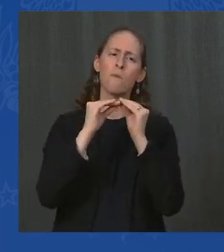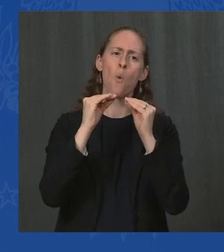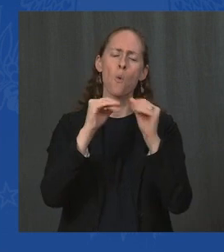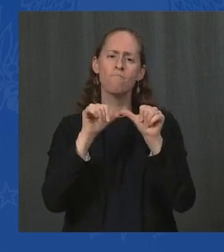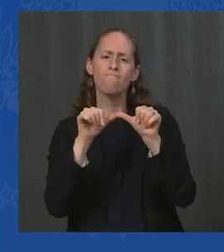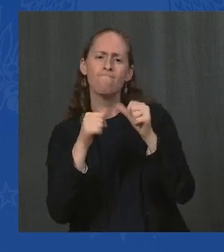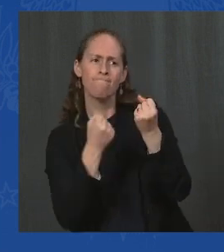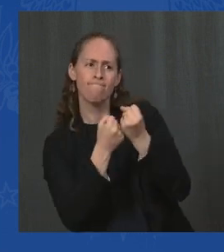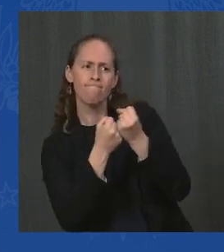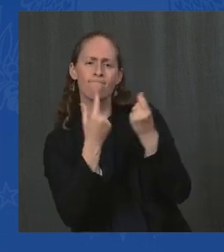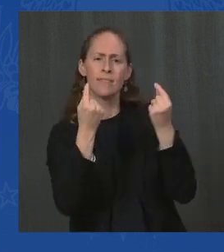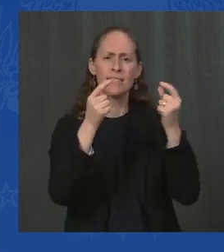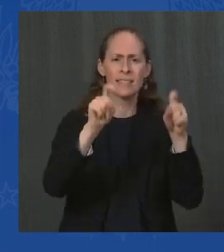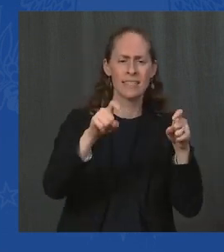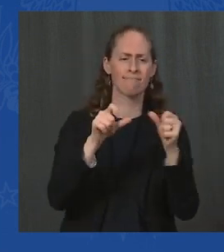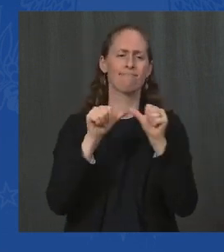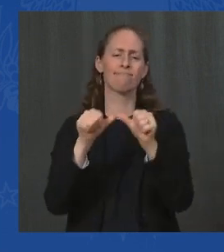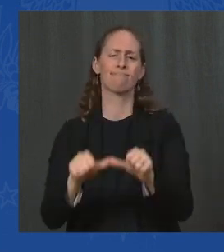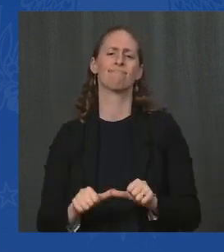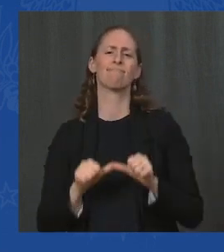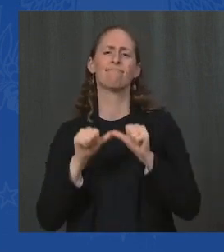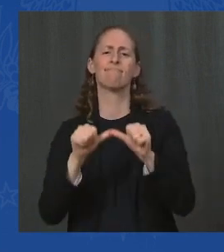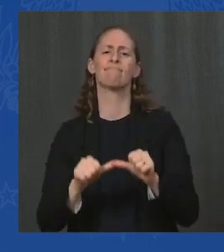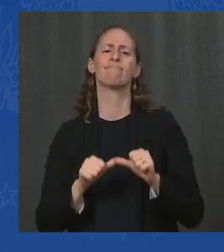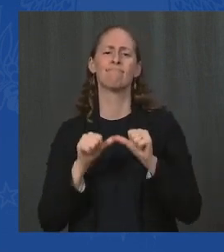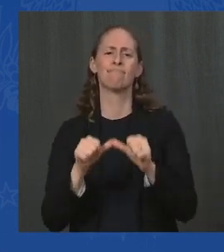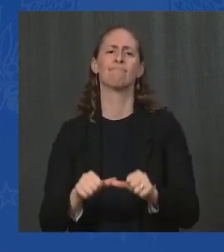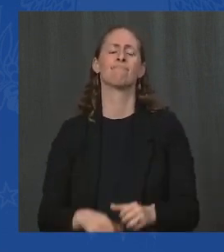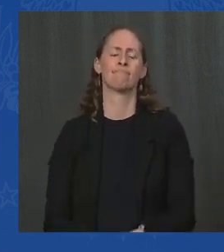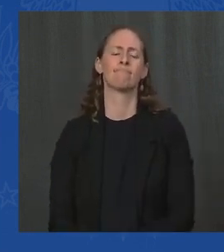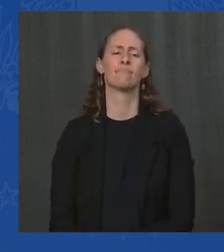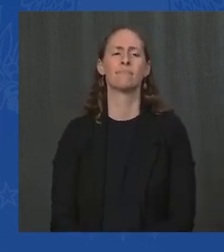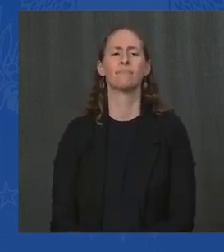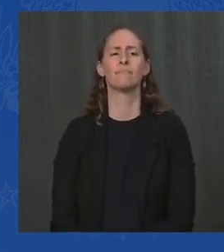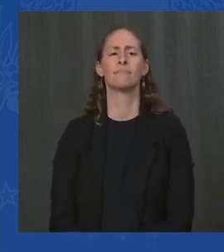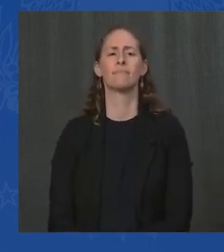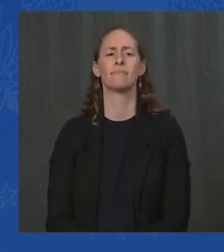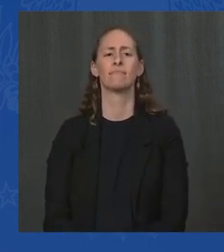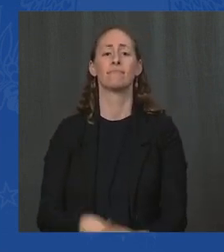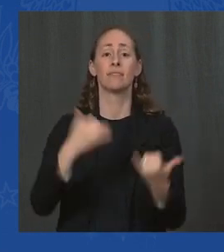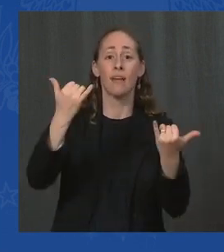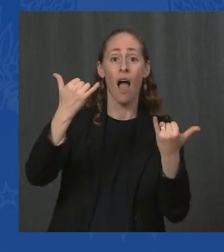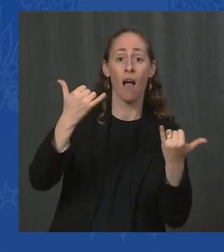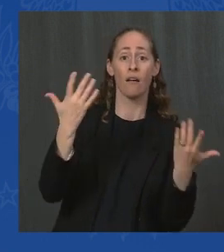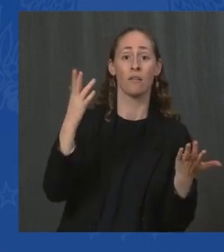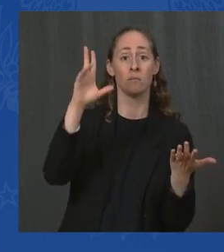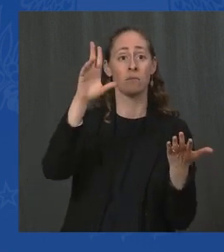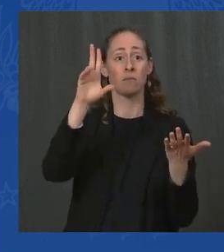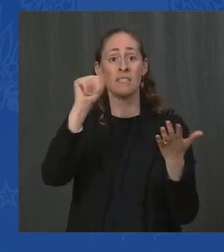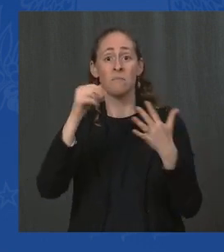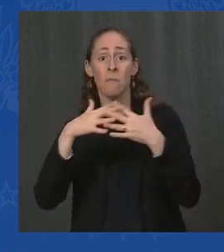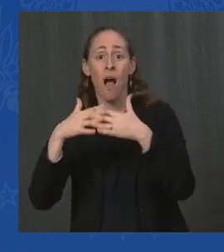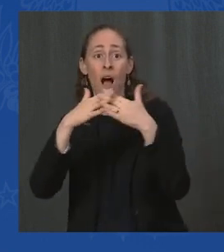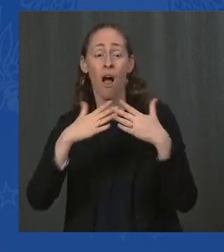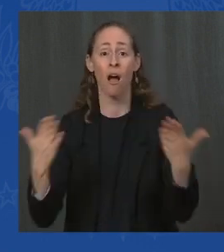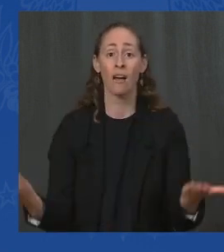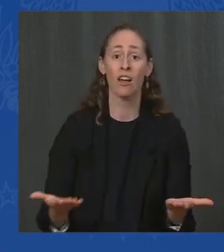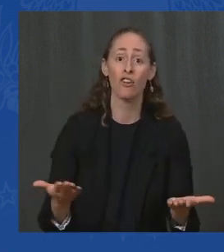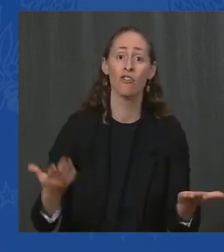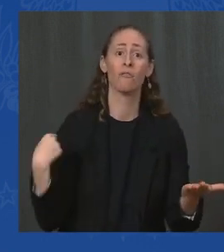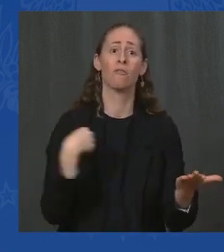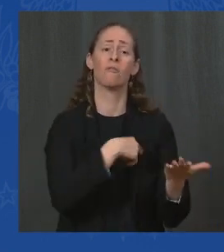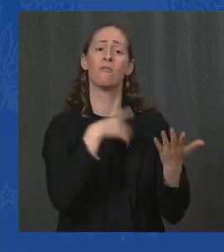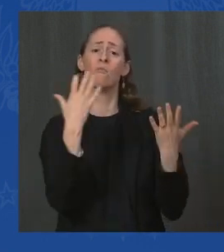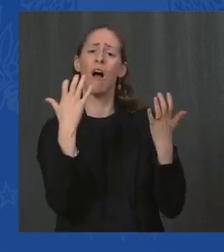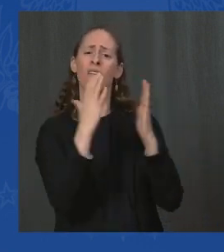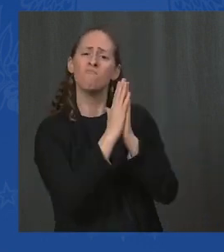to join me in grateful prayer for our troops and diplomats and intelligence officers who carried out